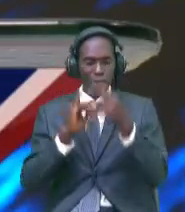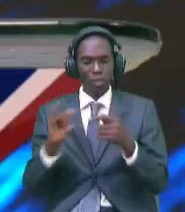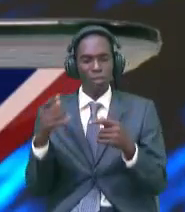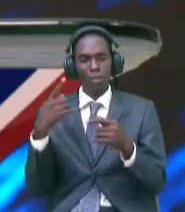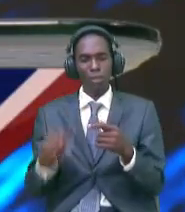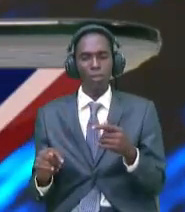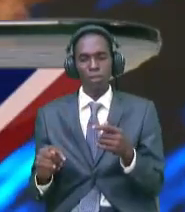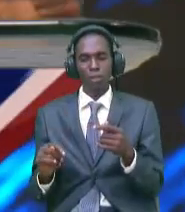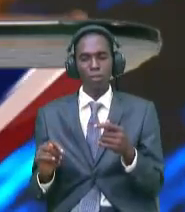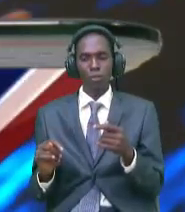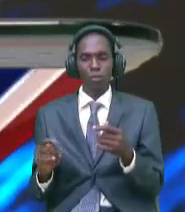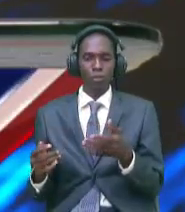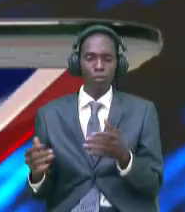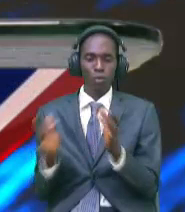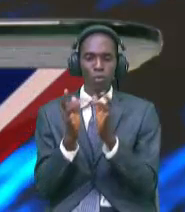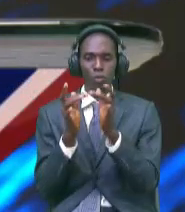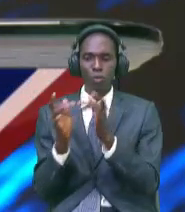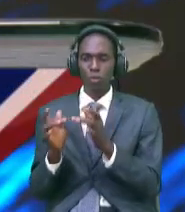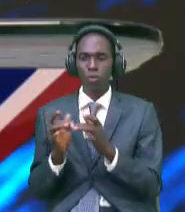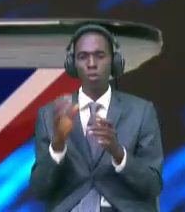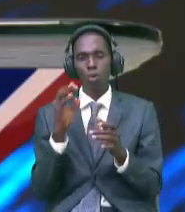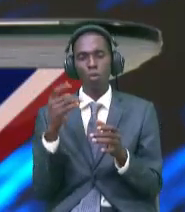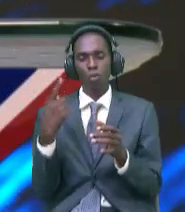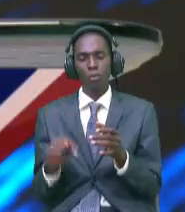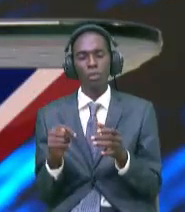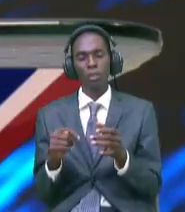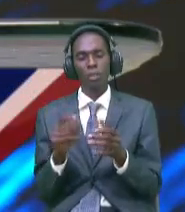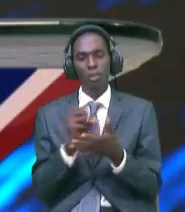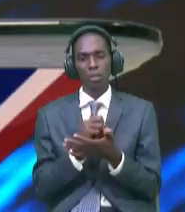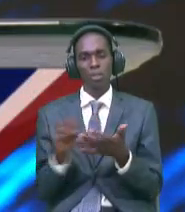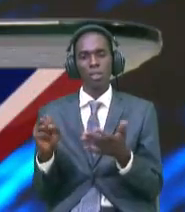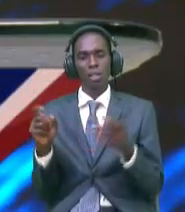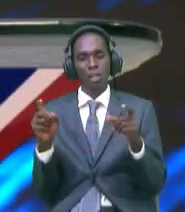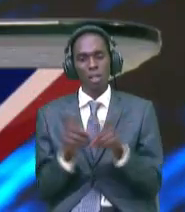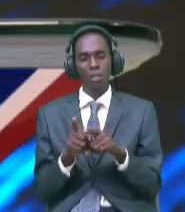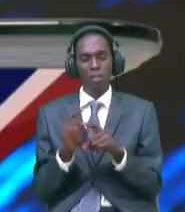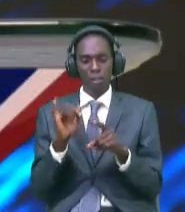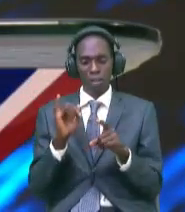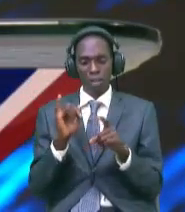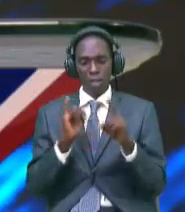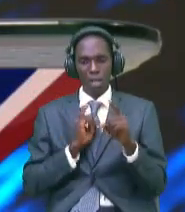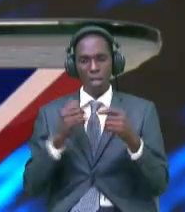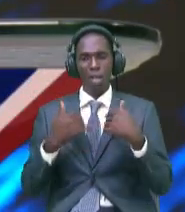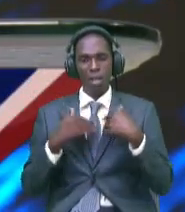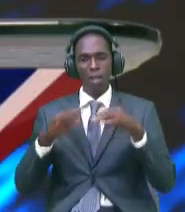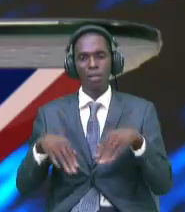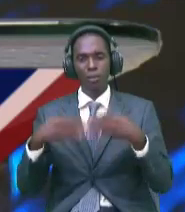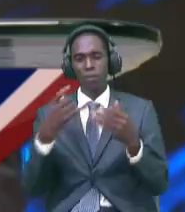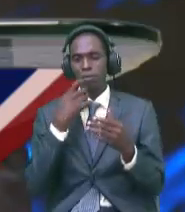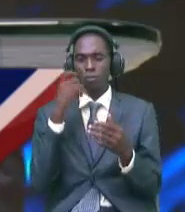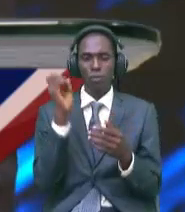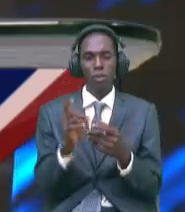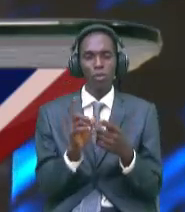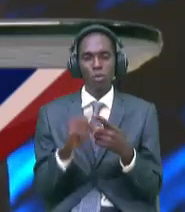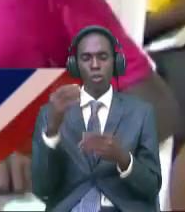saints, the contribution for the saints, as I have given order, to the churches